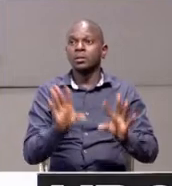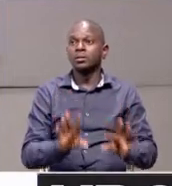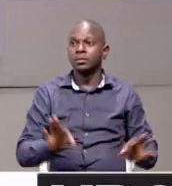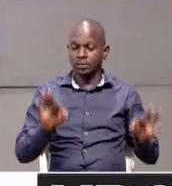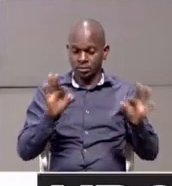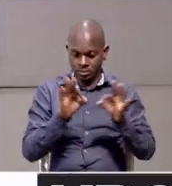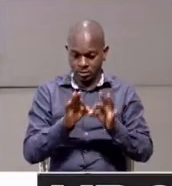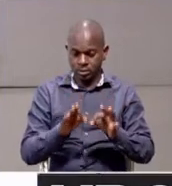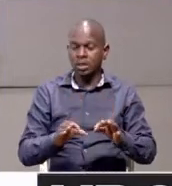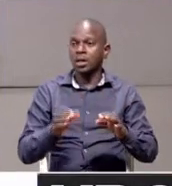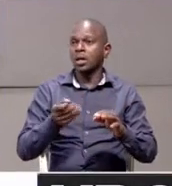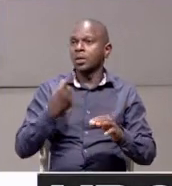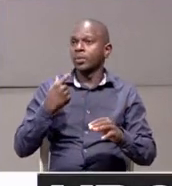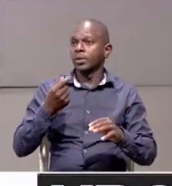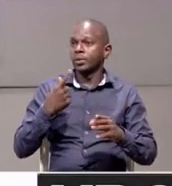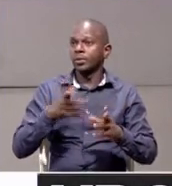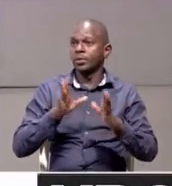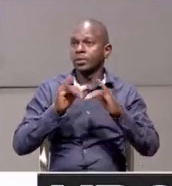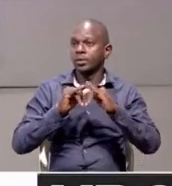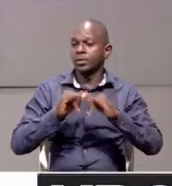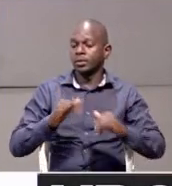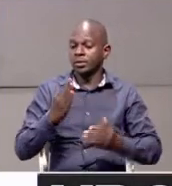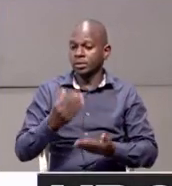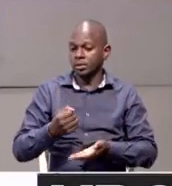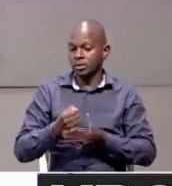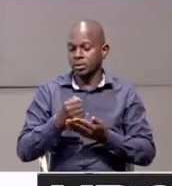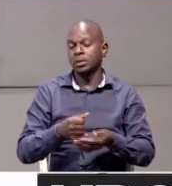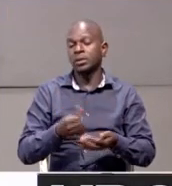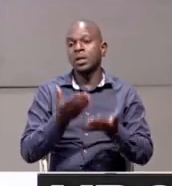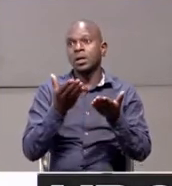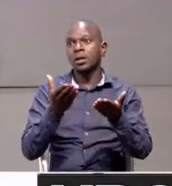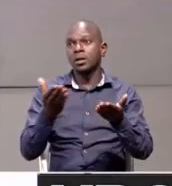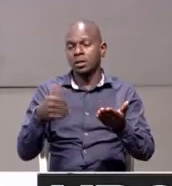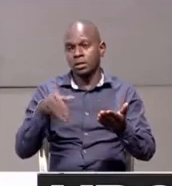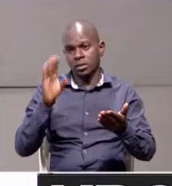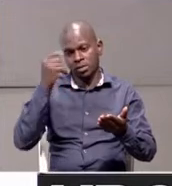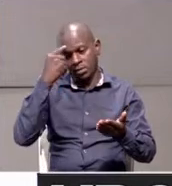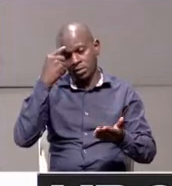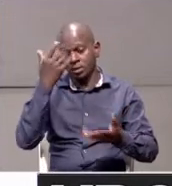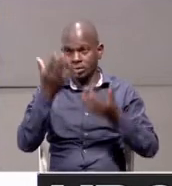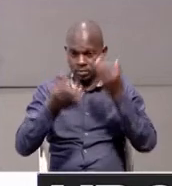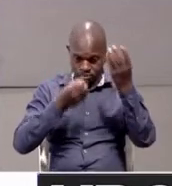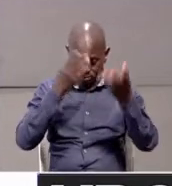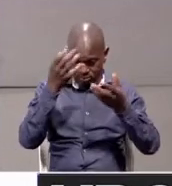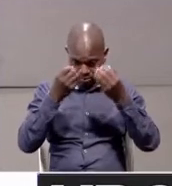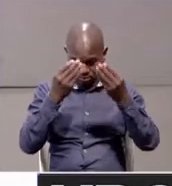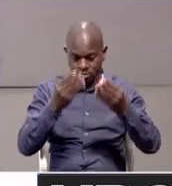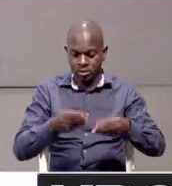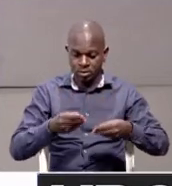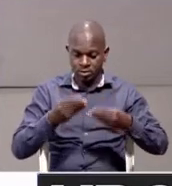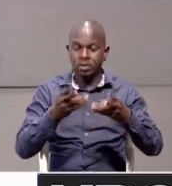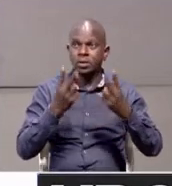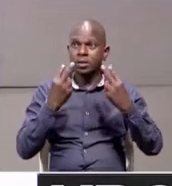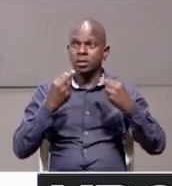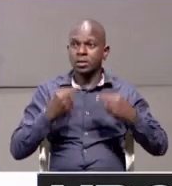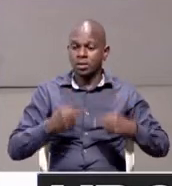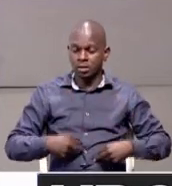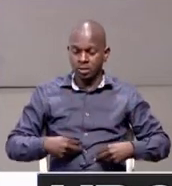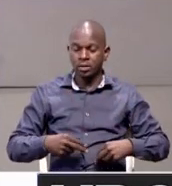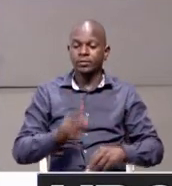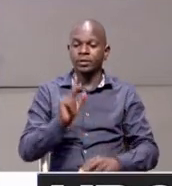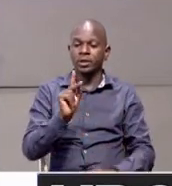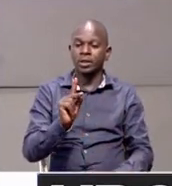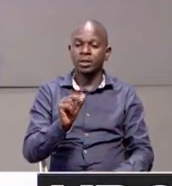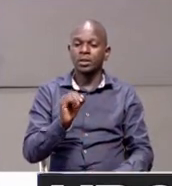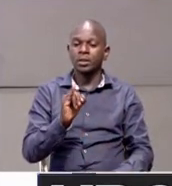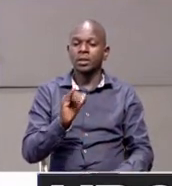conduct a medical camp. We are here to support the already existing government initiatives to extend health services to the people of Kimi